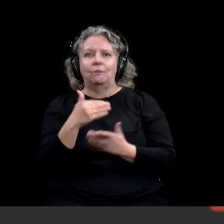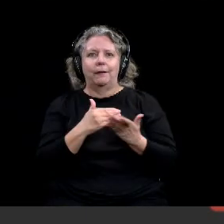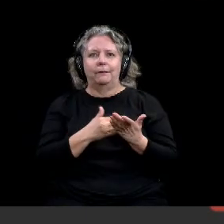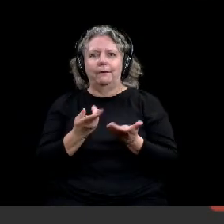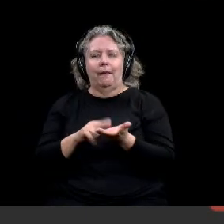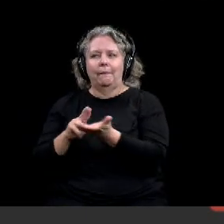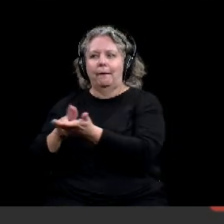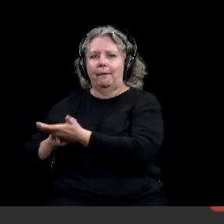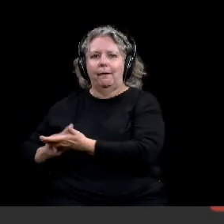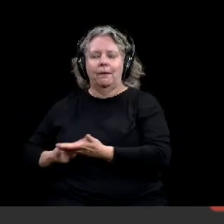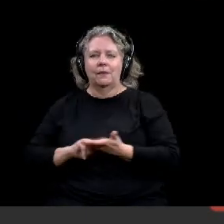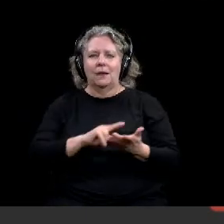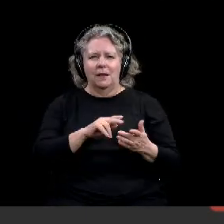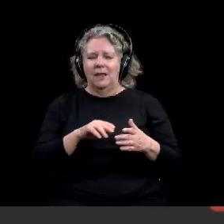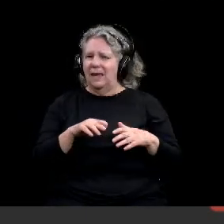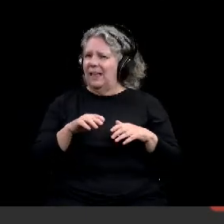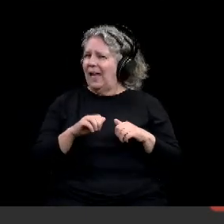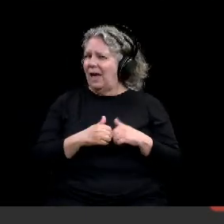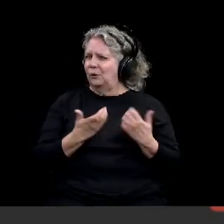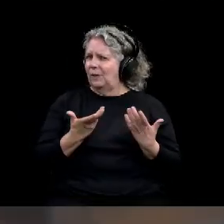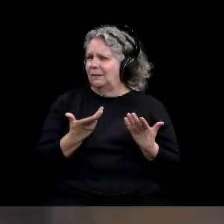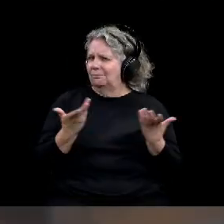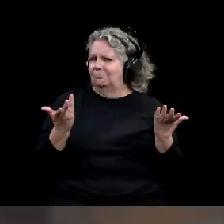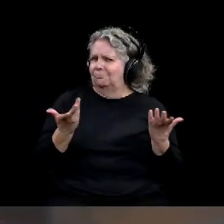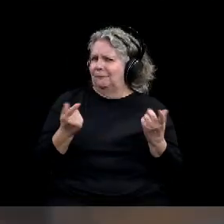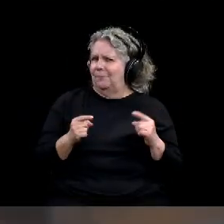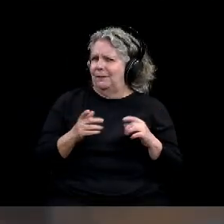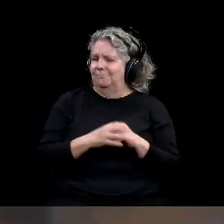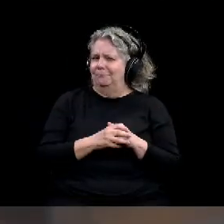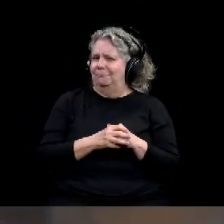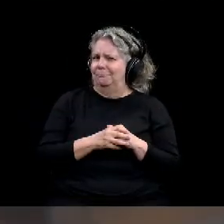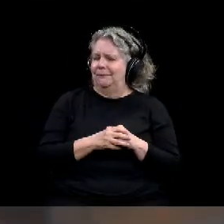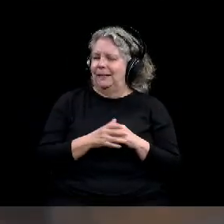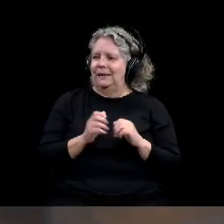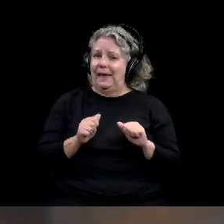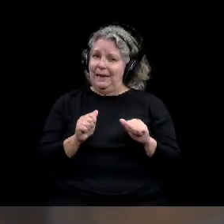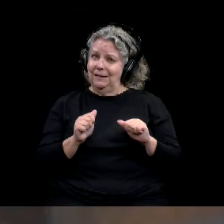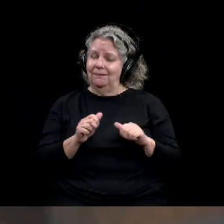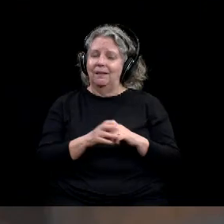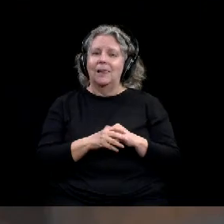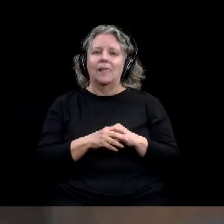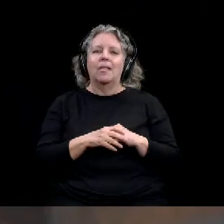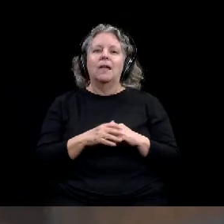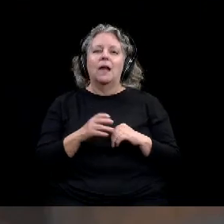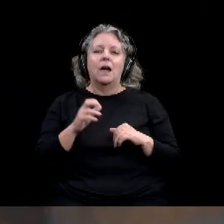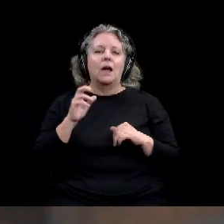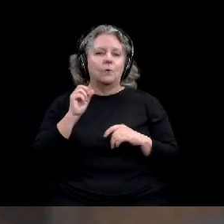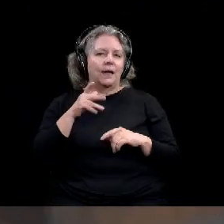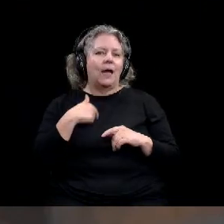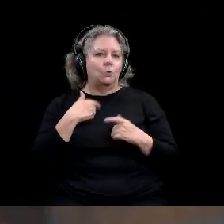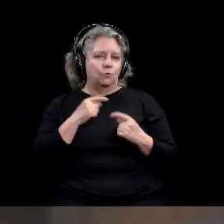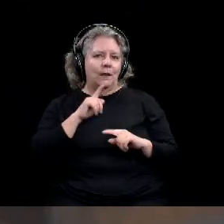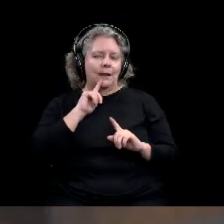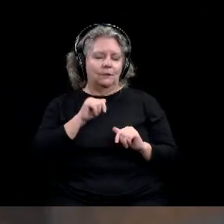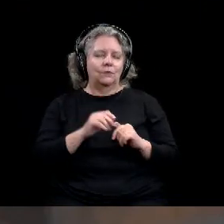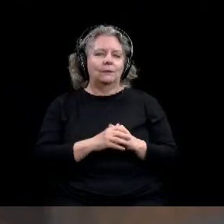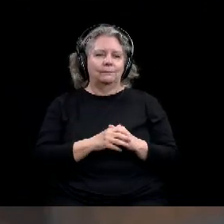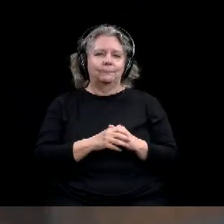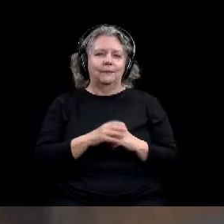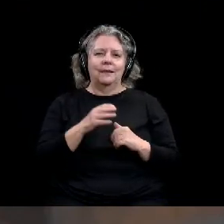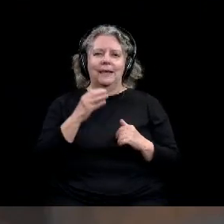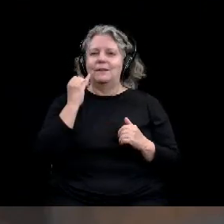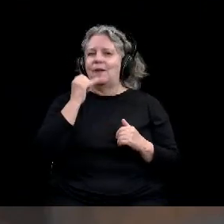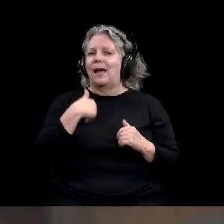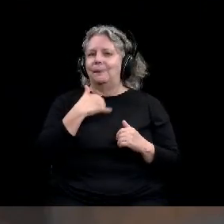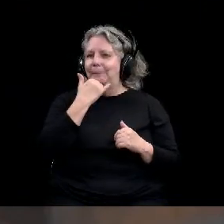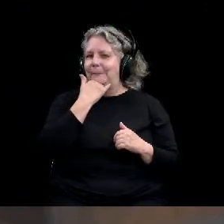I'll take a stab at this, and I would really appreciate someone to clean up anything I say mistakenly. And